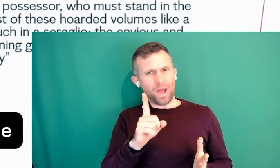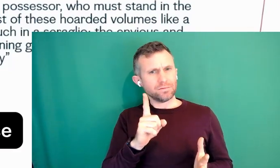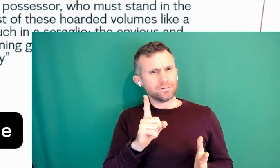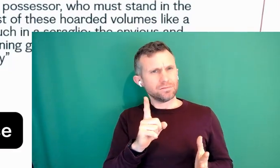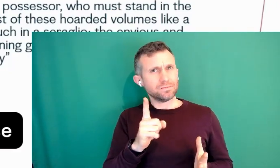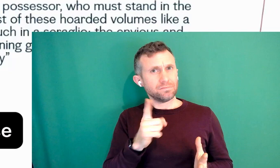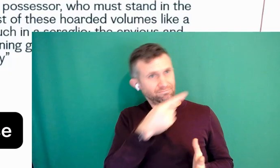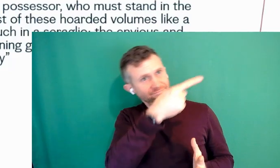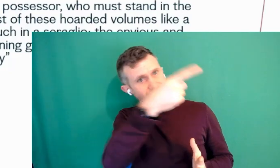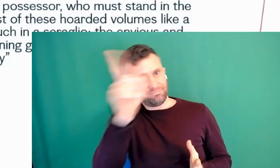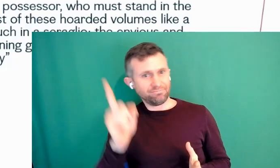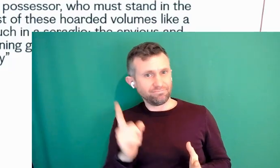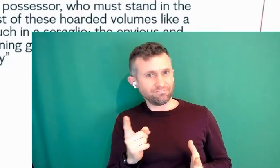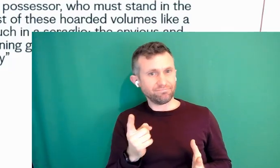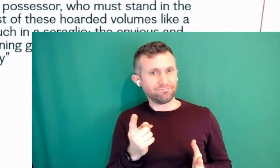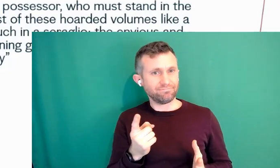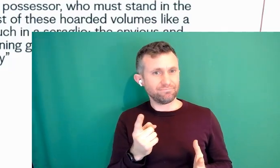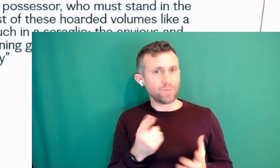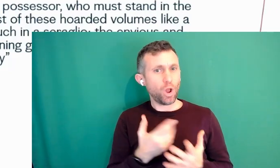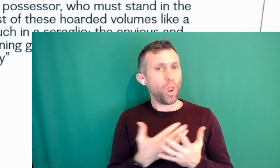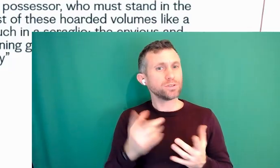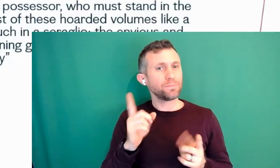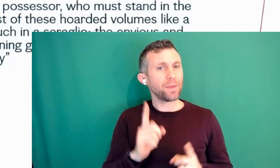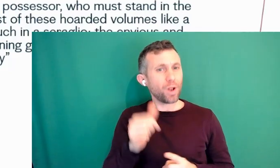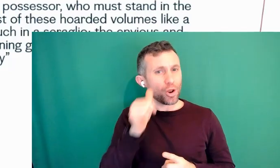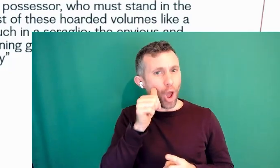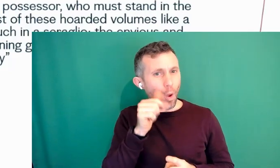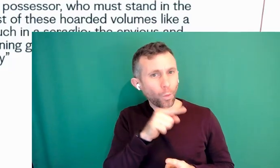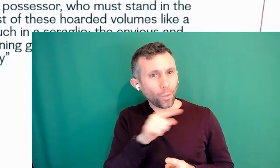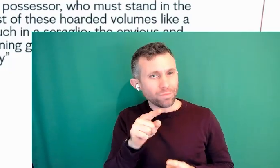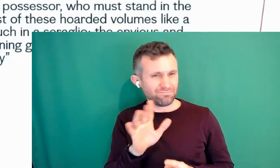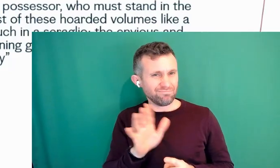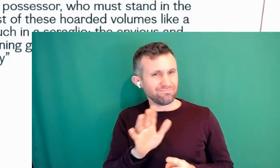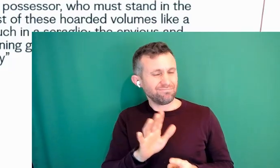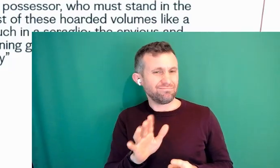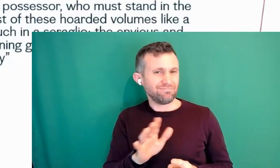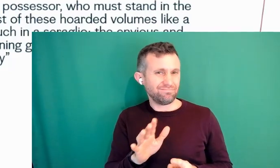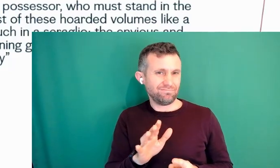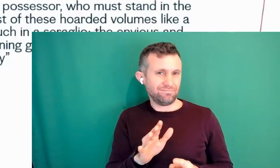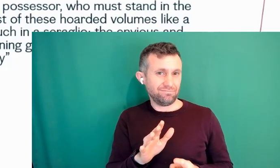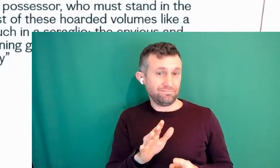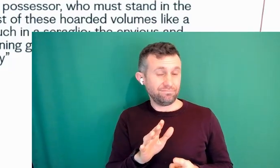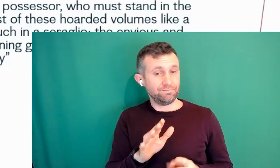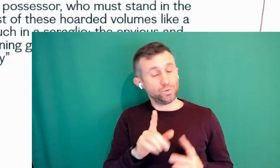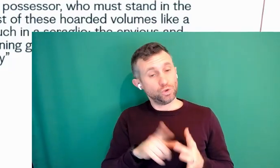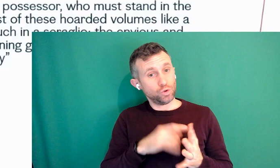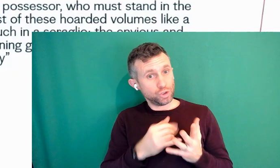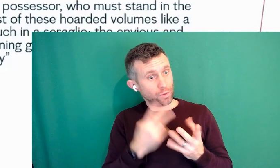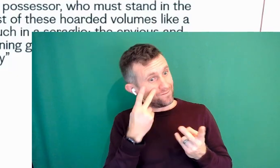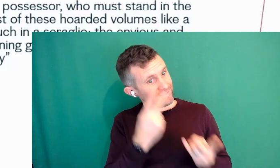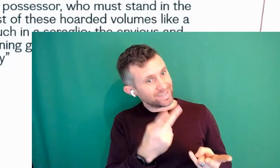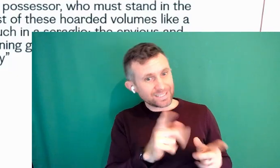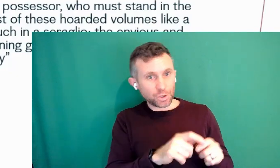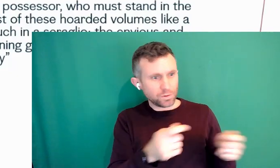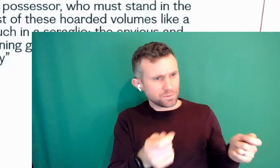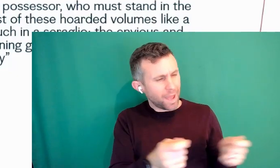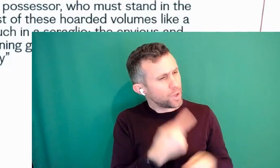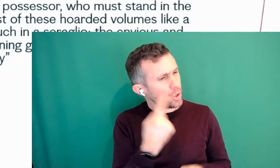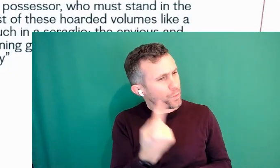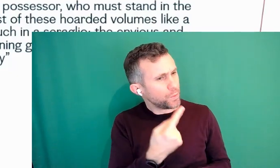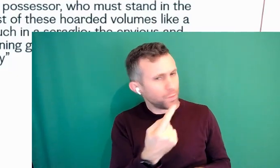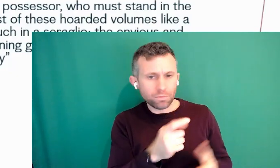make sure the house and collection was left not to George, but to the nation to become a